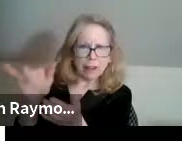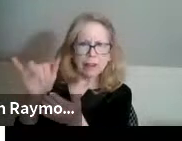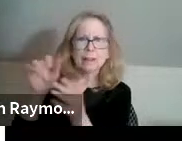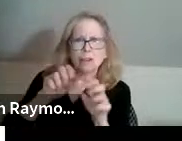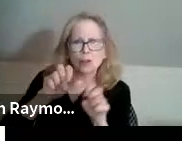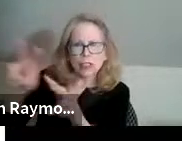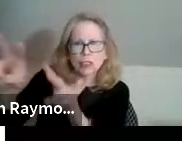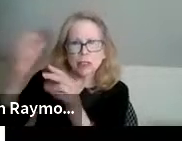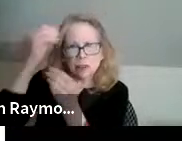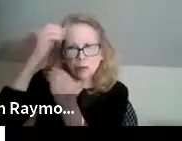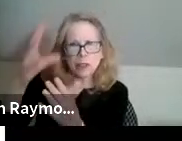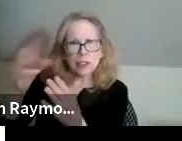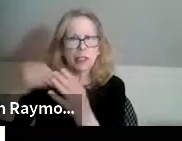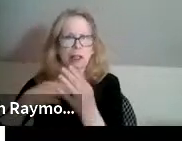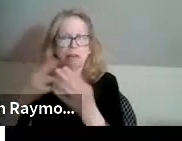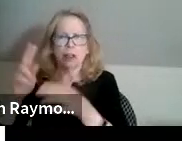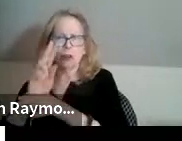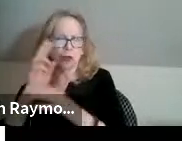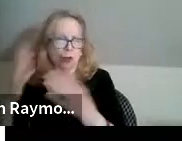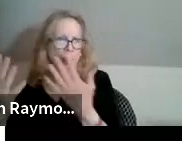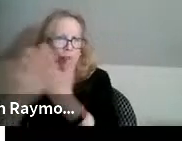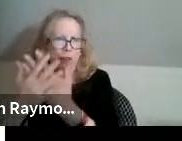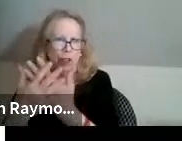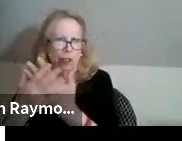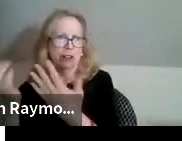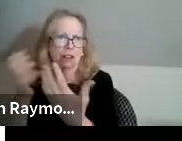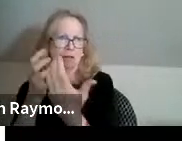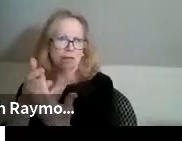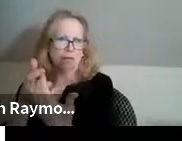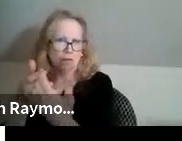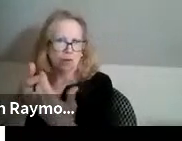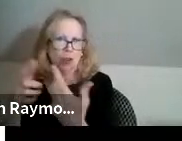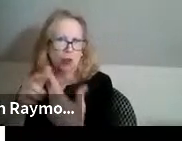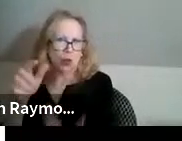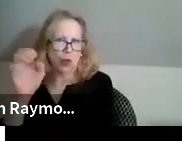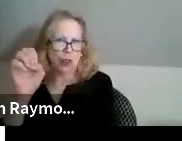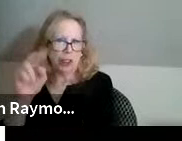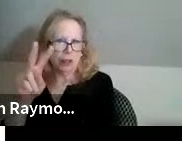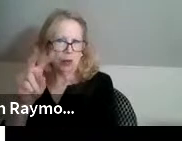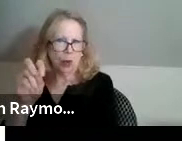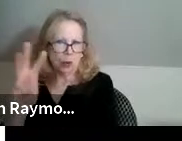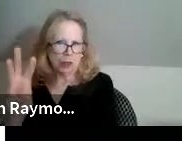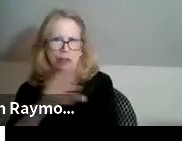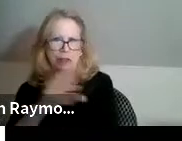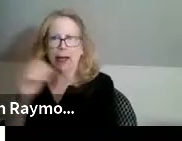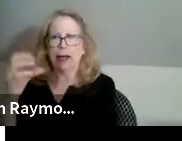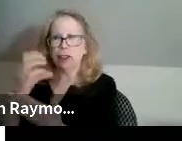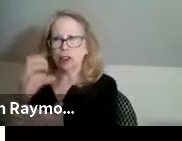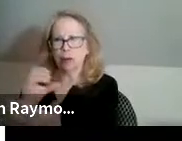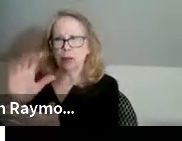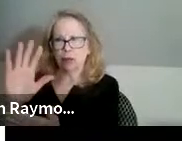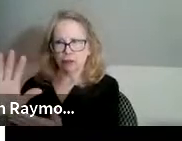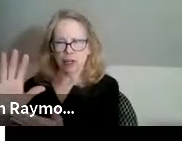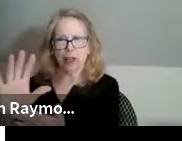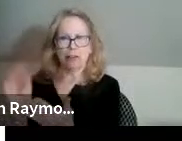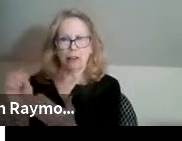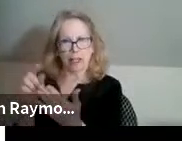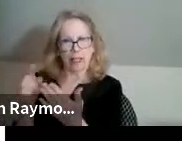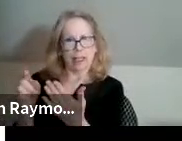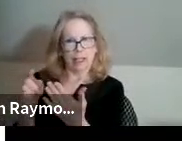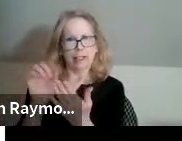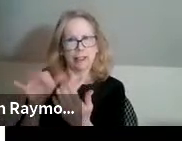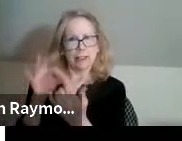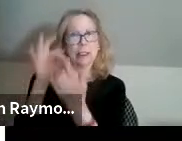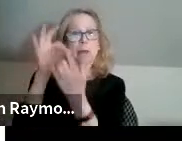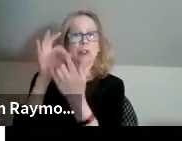have a user interface, they shall conform to E207 and Chapter 5. The exception for that is software